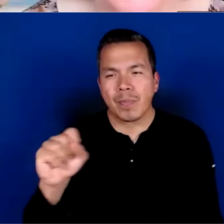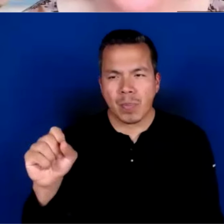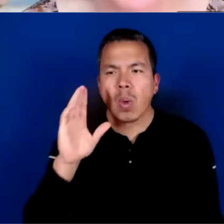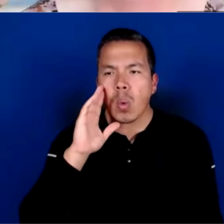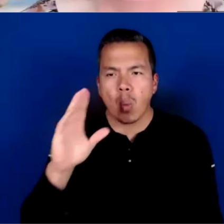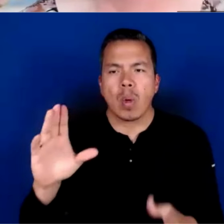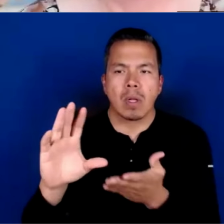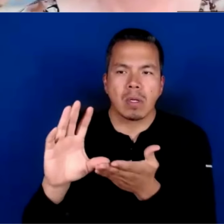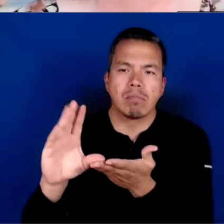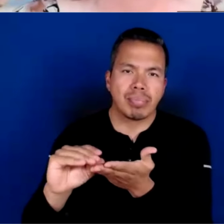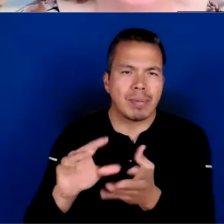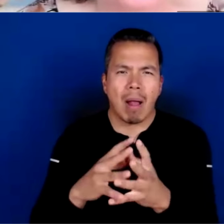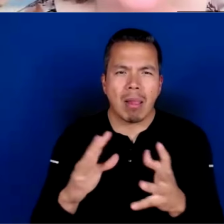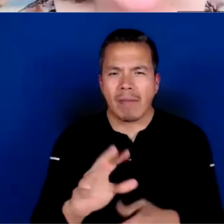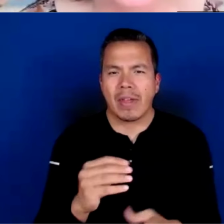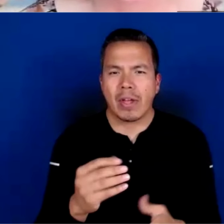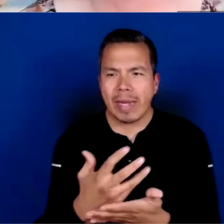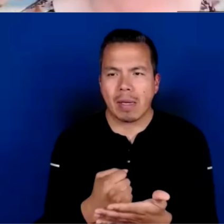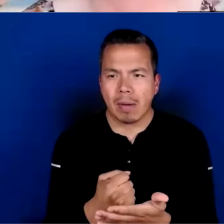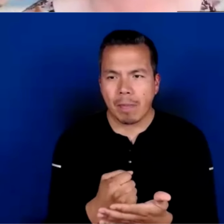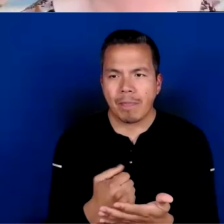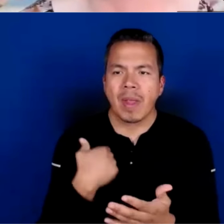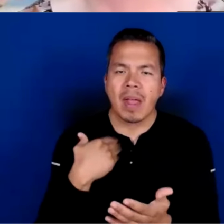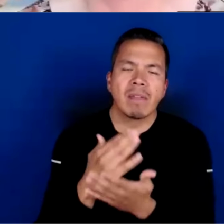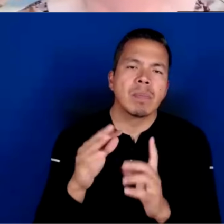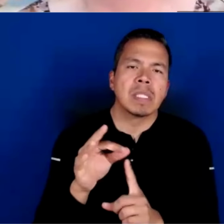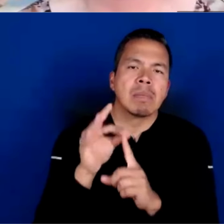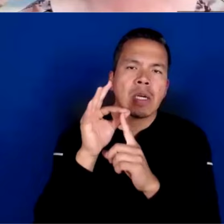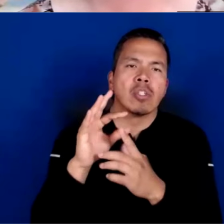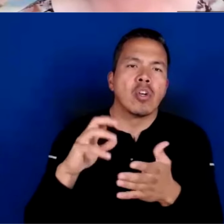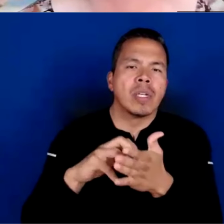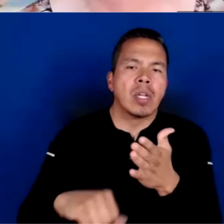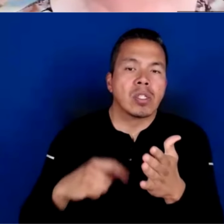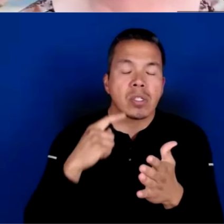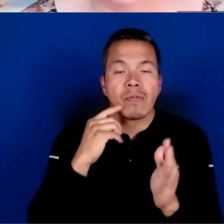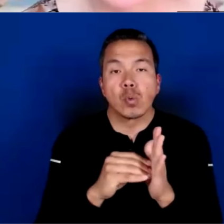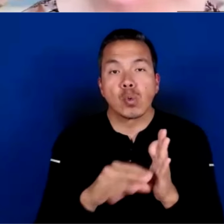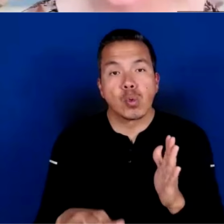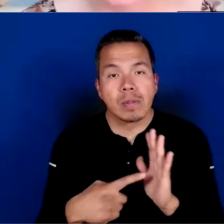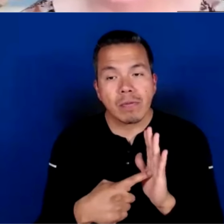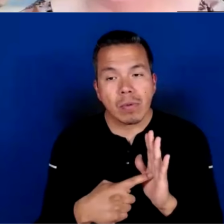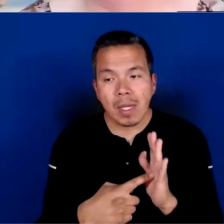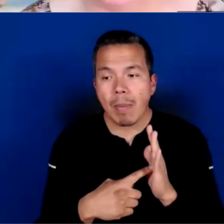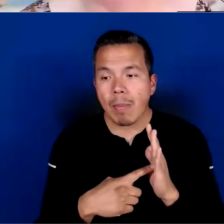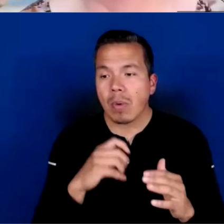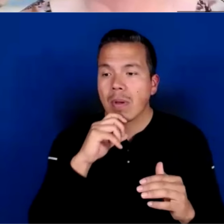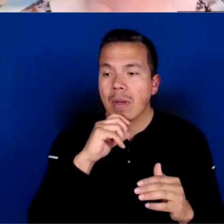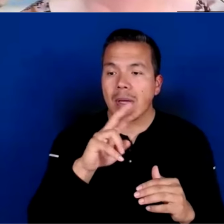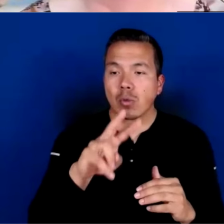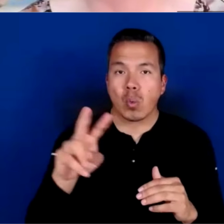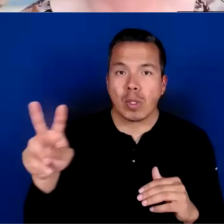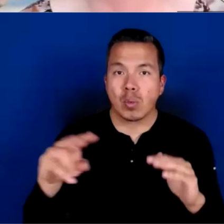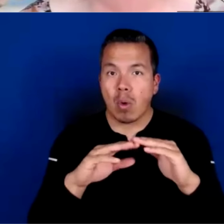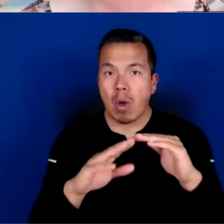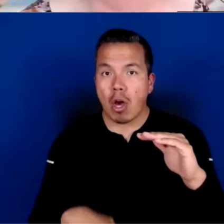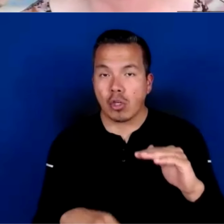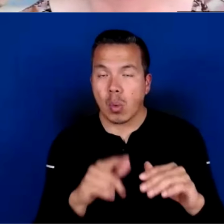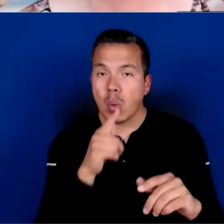their income. There are special deductions for people who are students under age 22 regularly